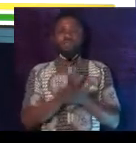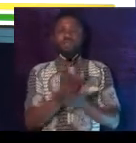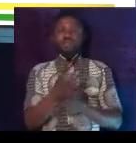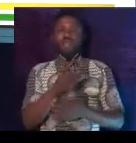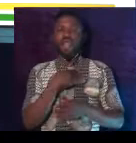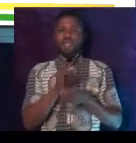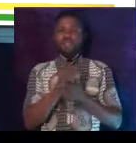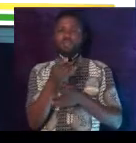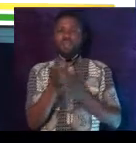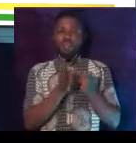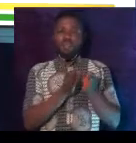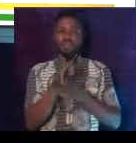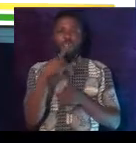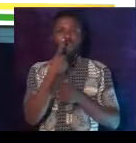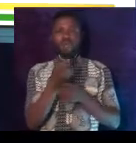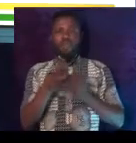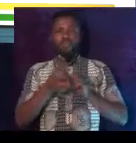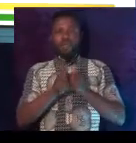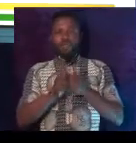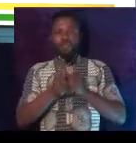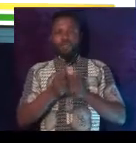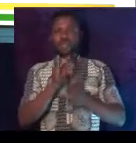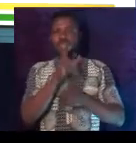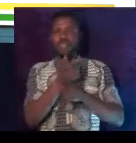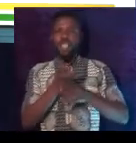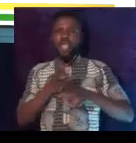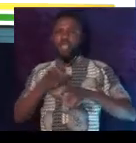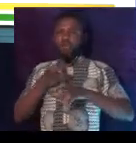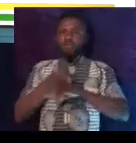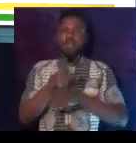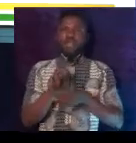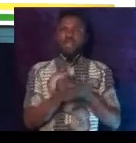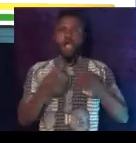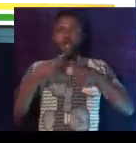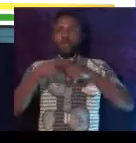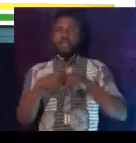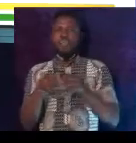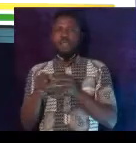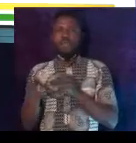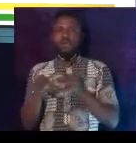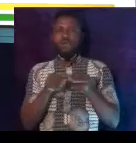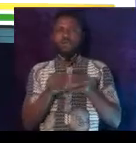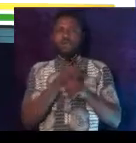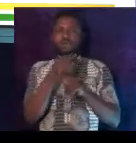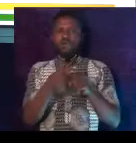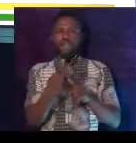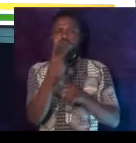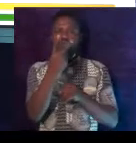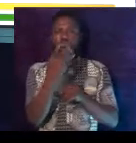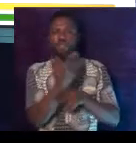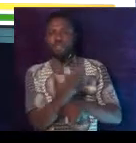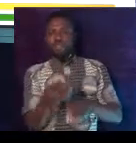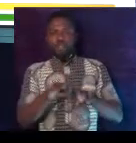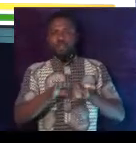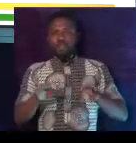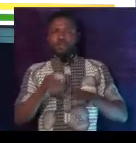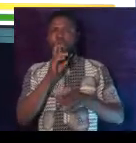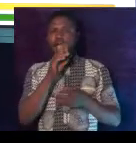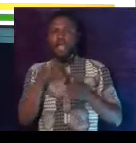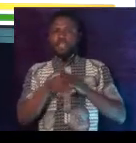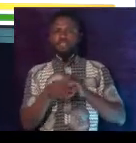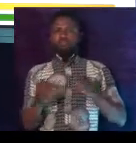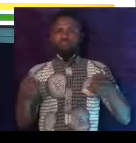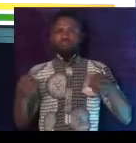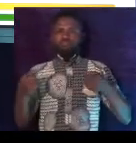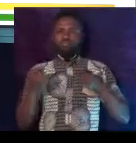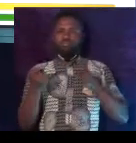Good. That is the song, and that's the definition for friction. It is a force that opposes motion when two